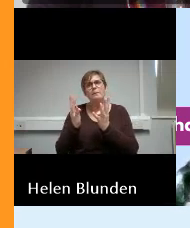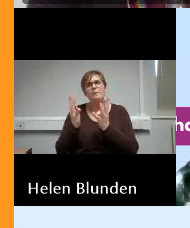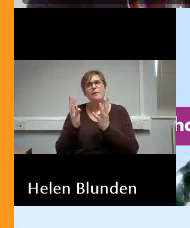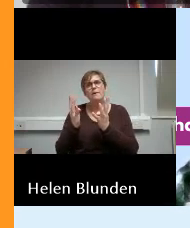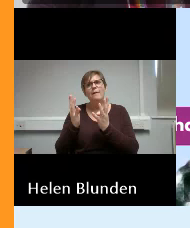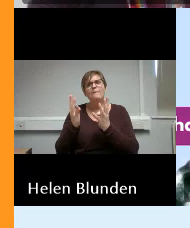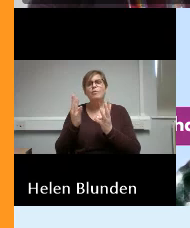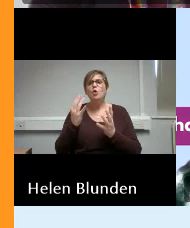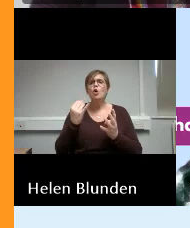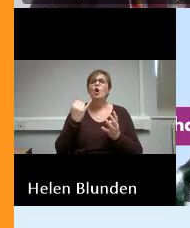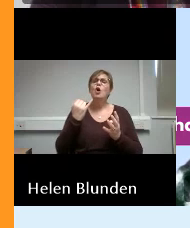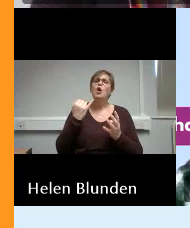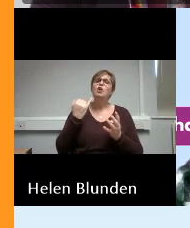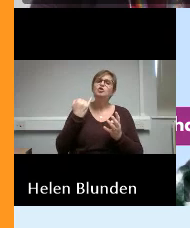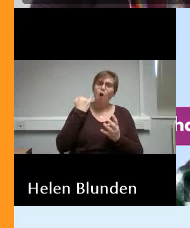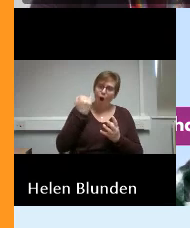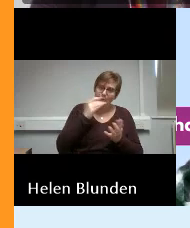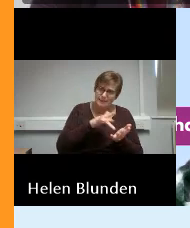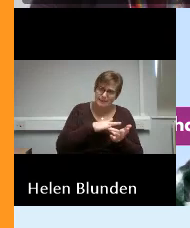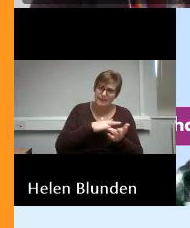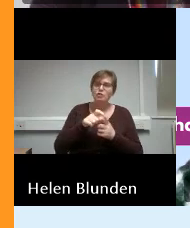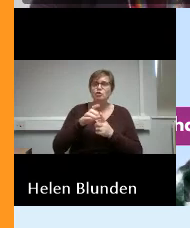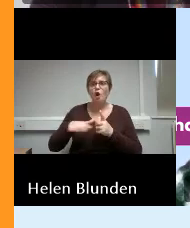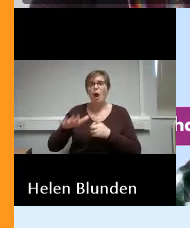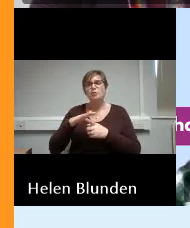Derbyshire City and Derbyshire County are very